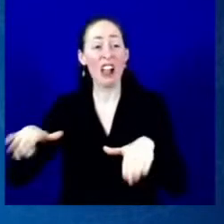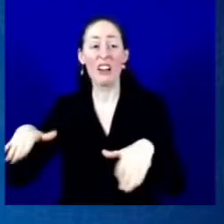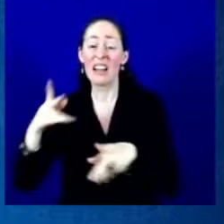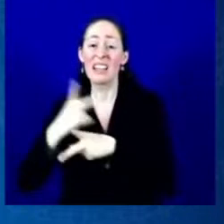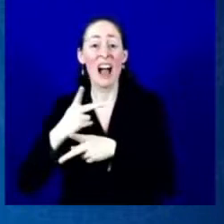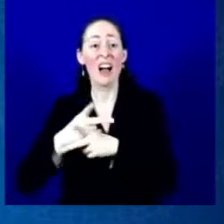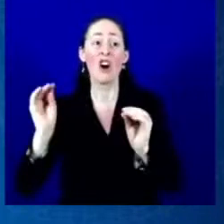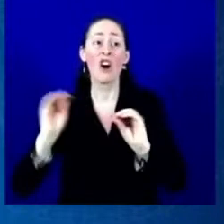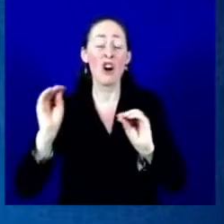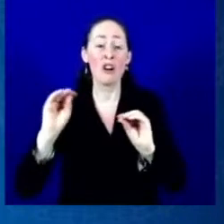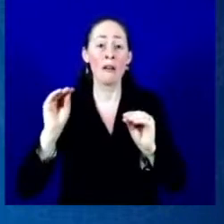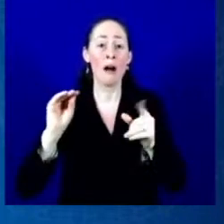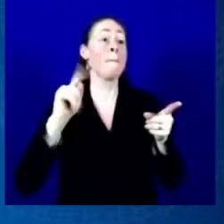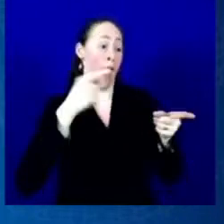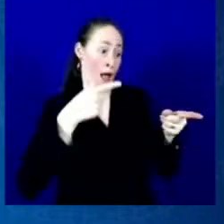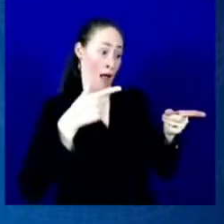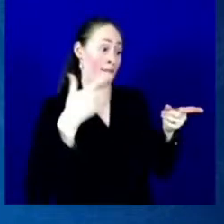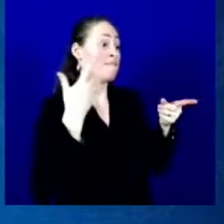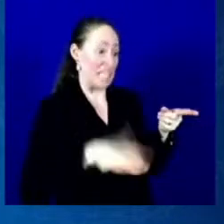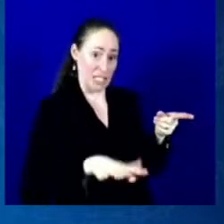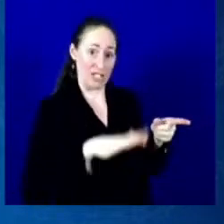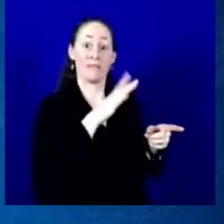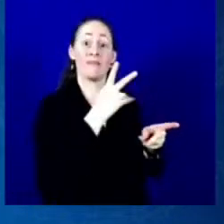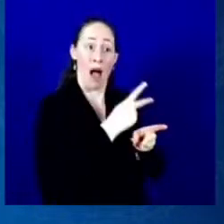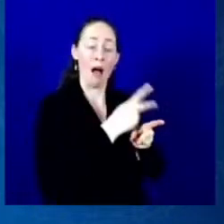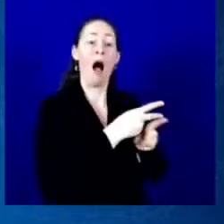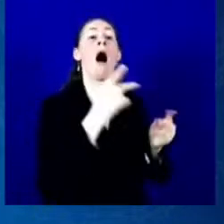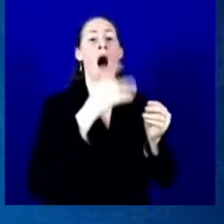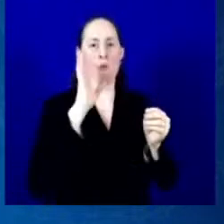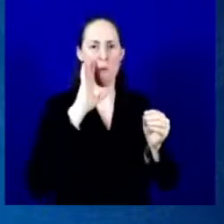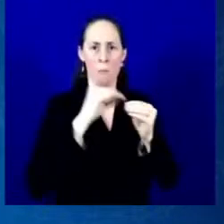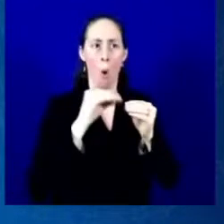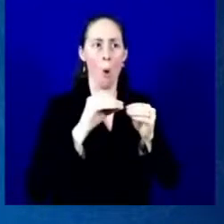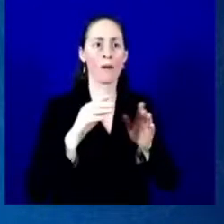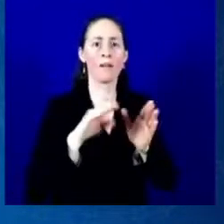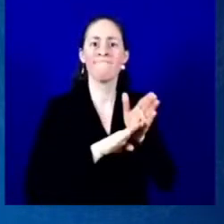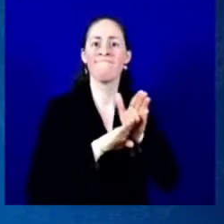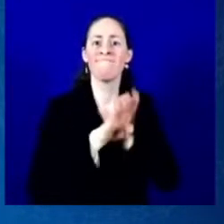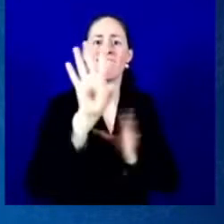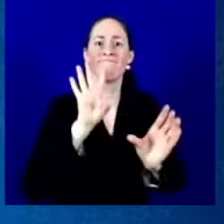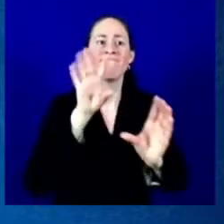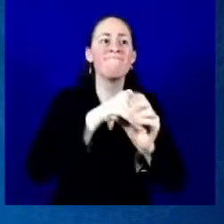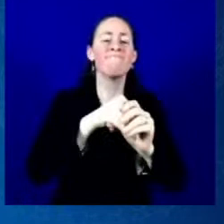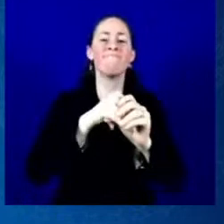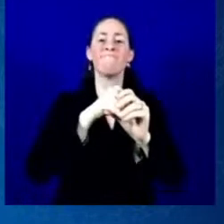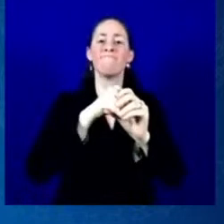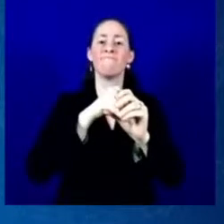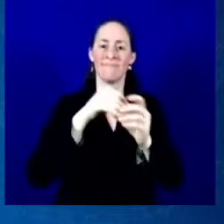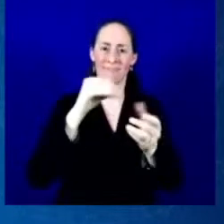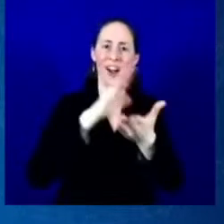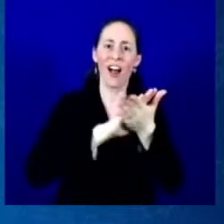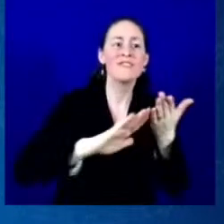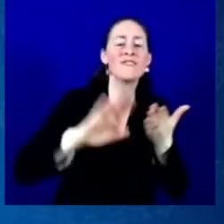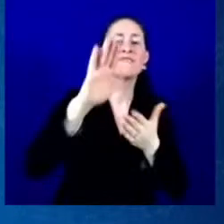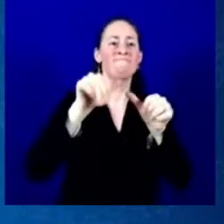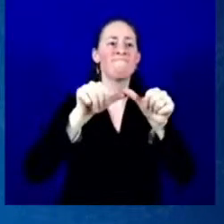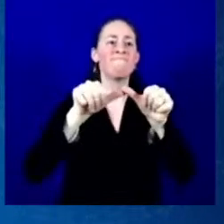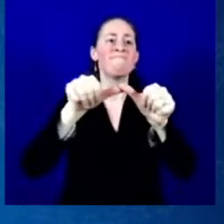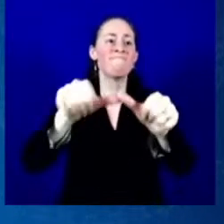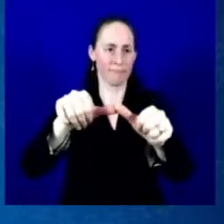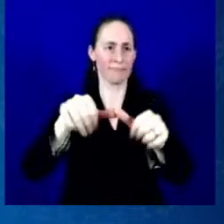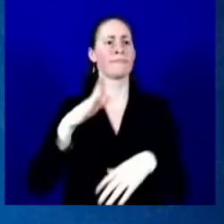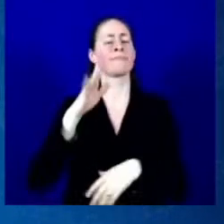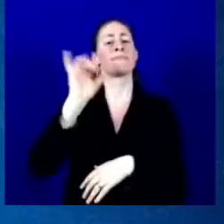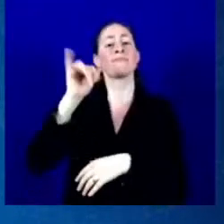college or something after high school. When you add 2 years of free community college on top of that,